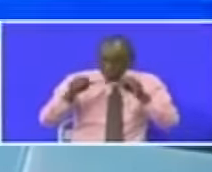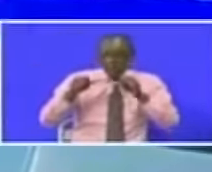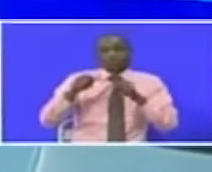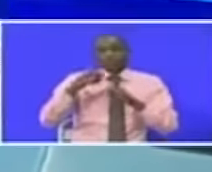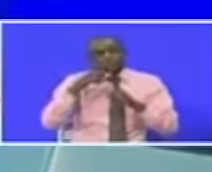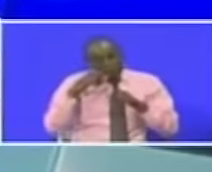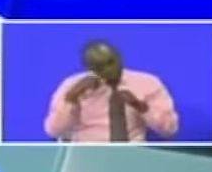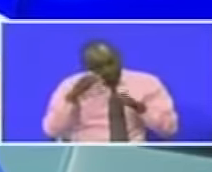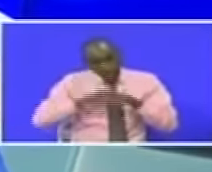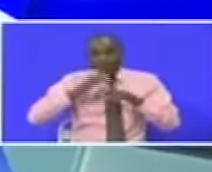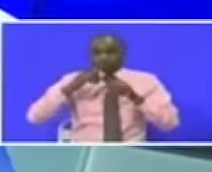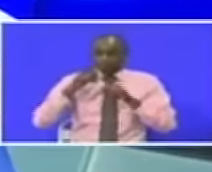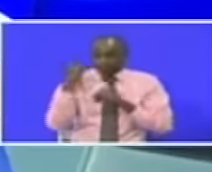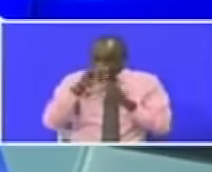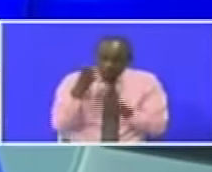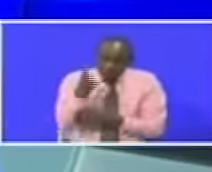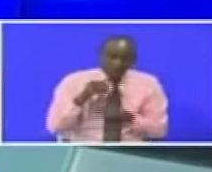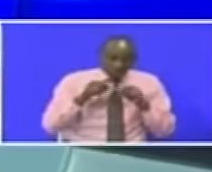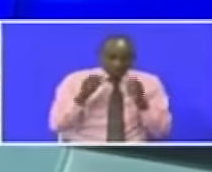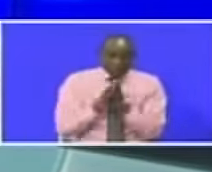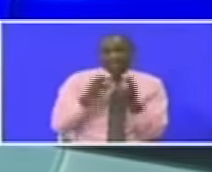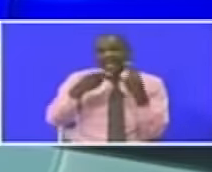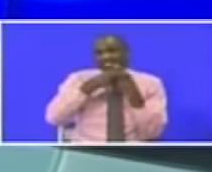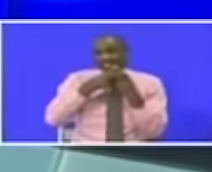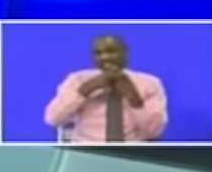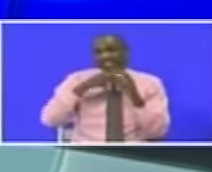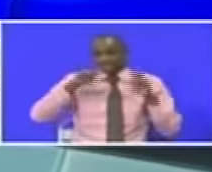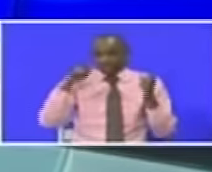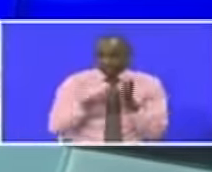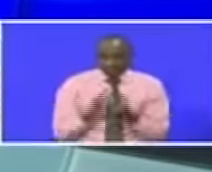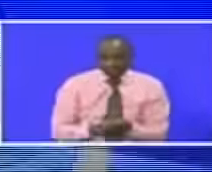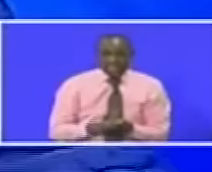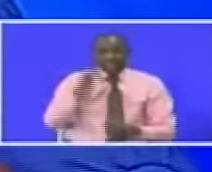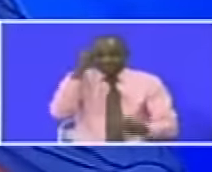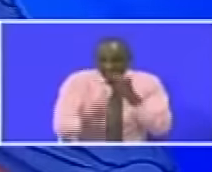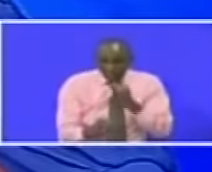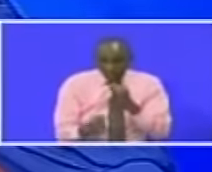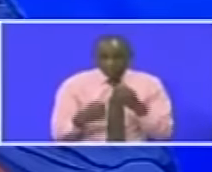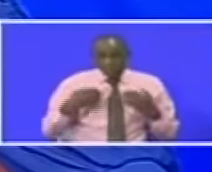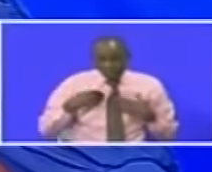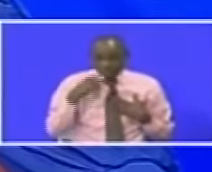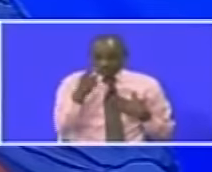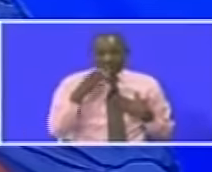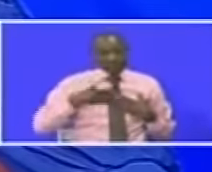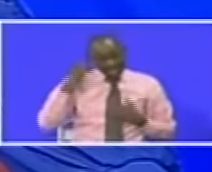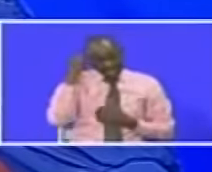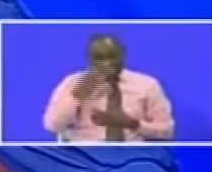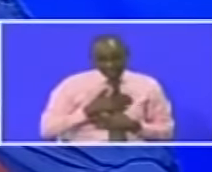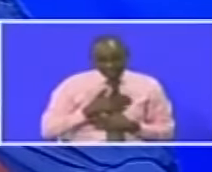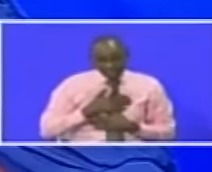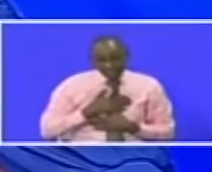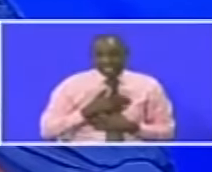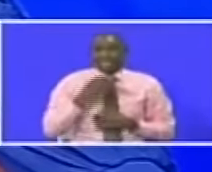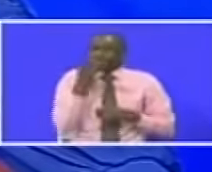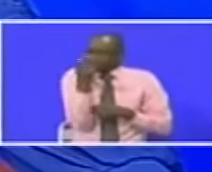this conversation online. As always, the hashtag is Checkpoint. Now, finally, I want to go to my take tonight. Over